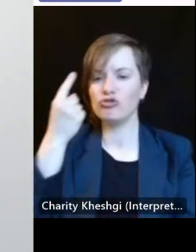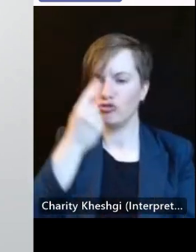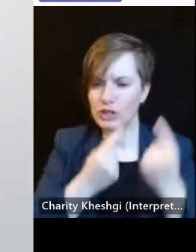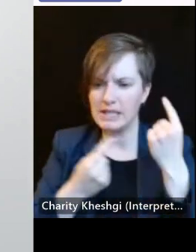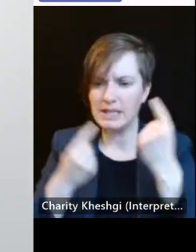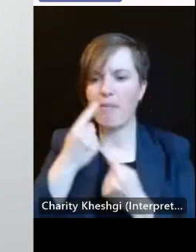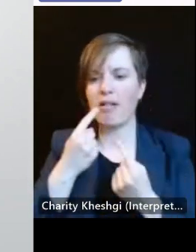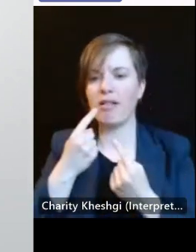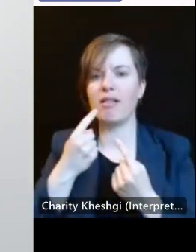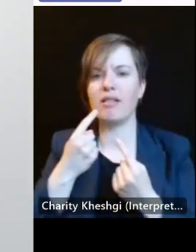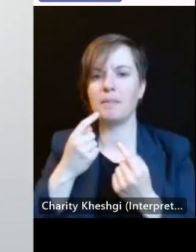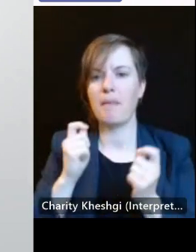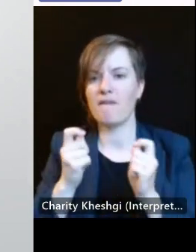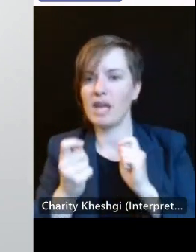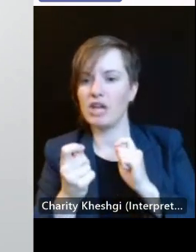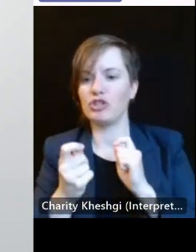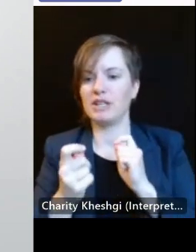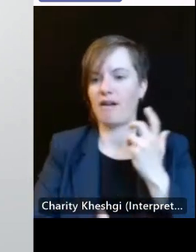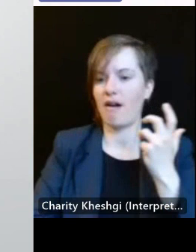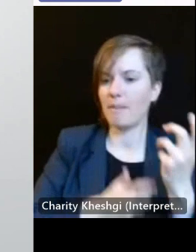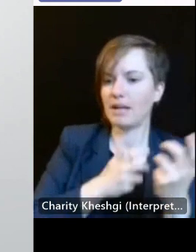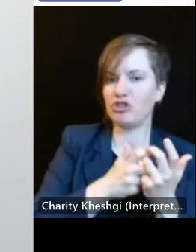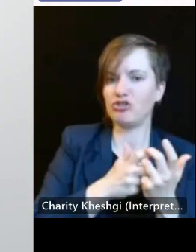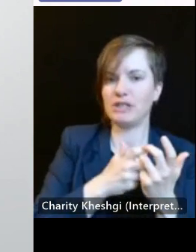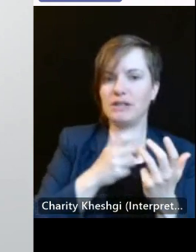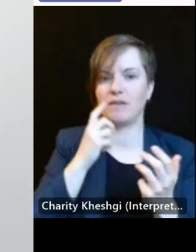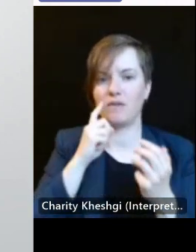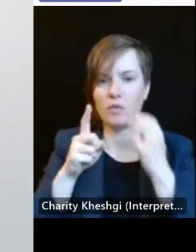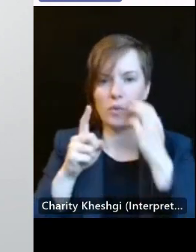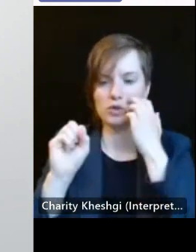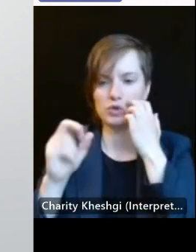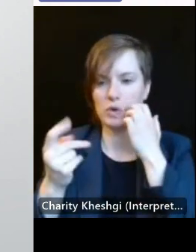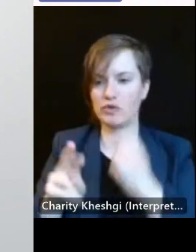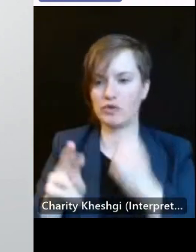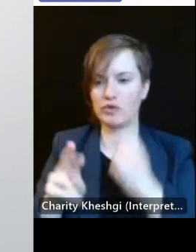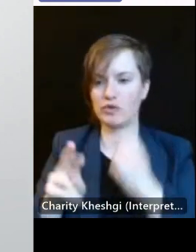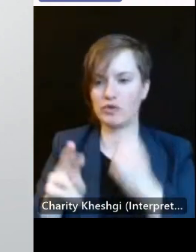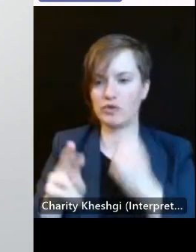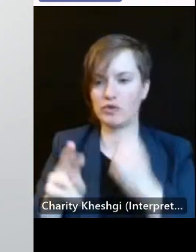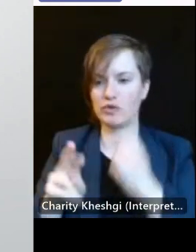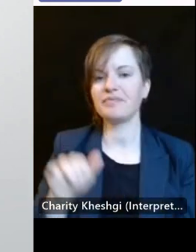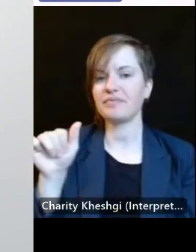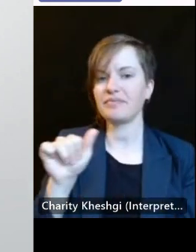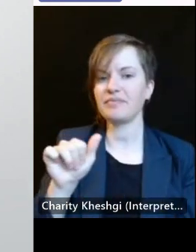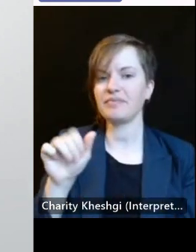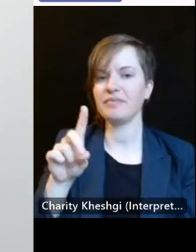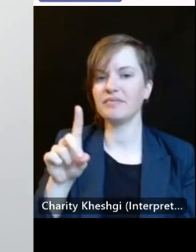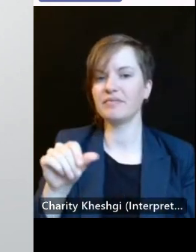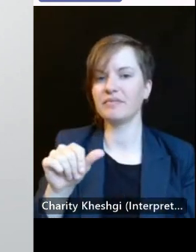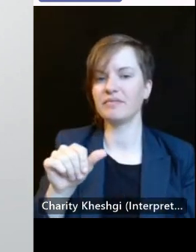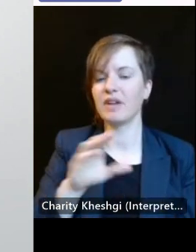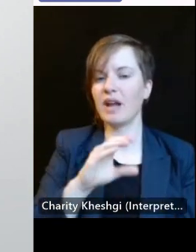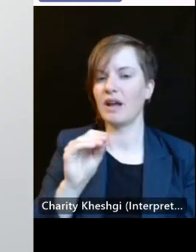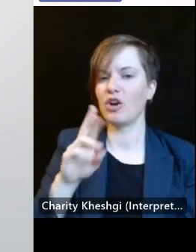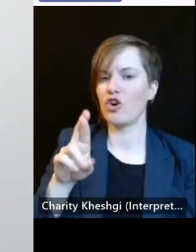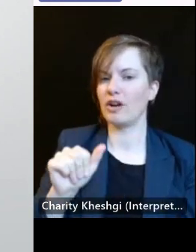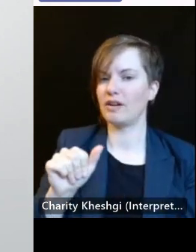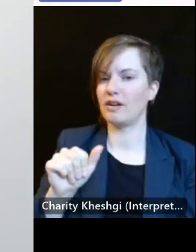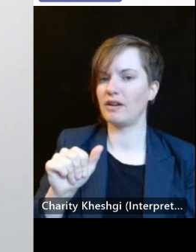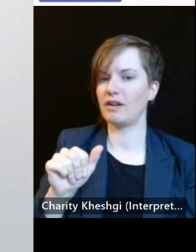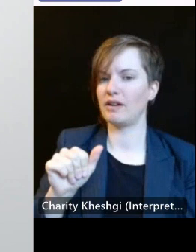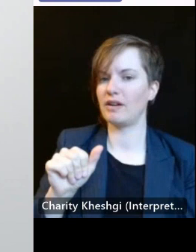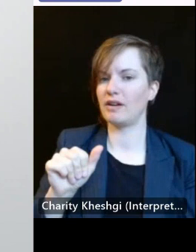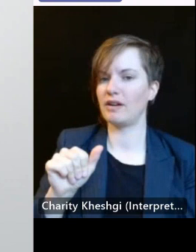shelters. The ADA and the RA require public entities to make other changes